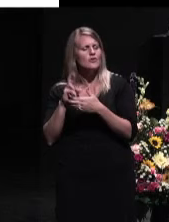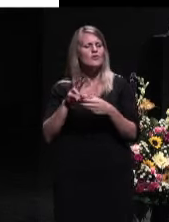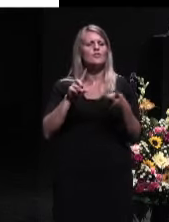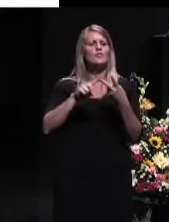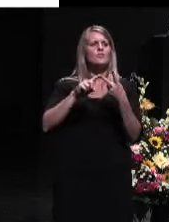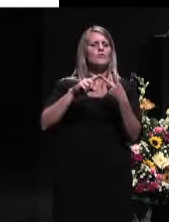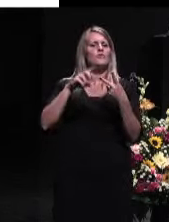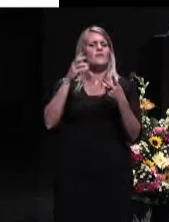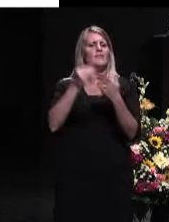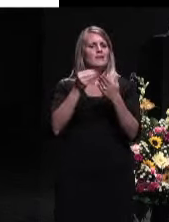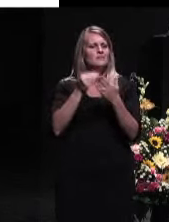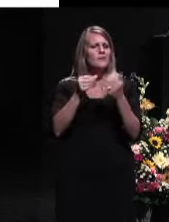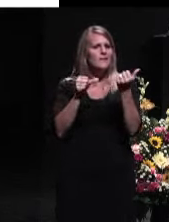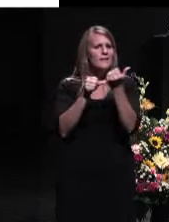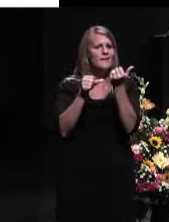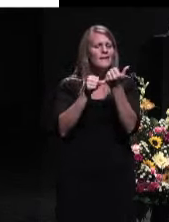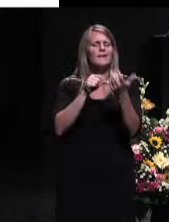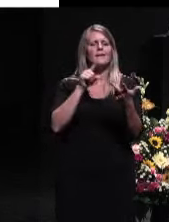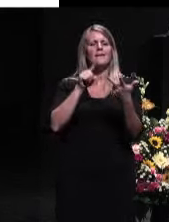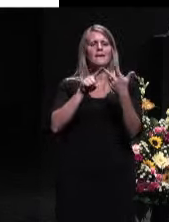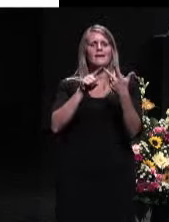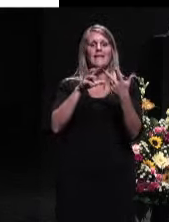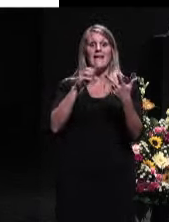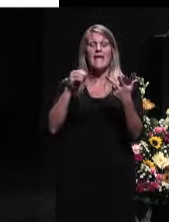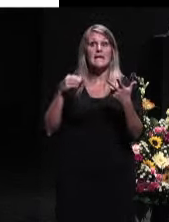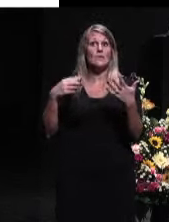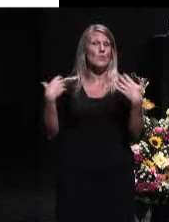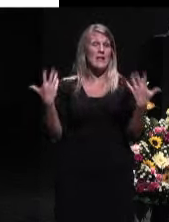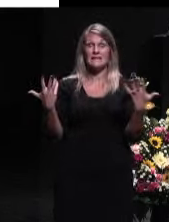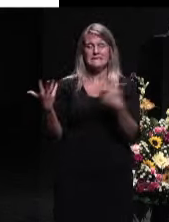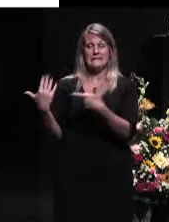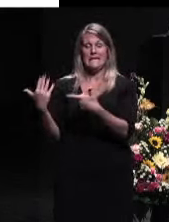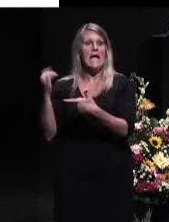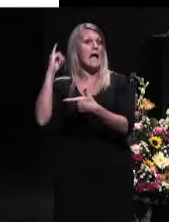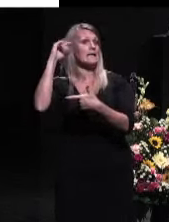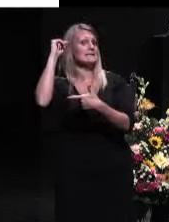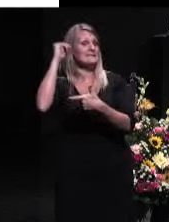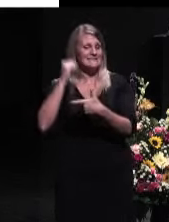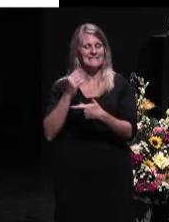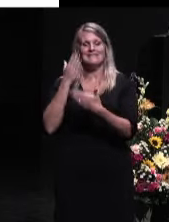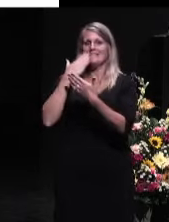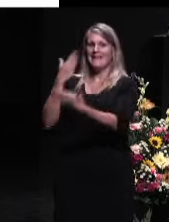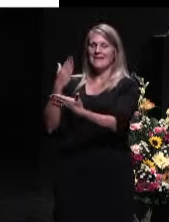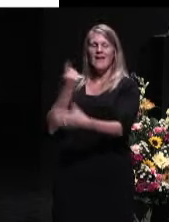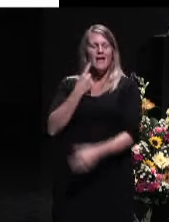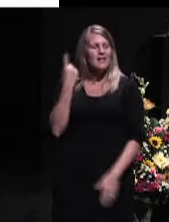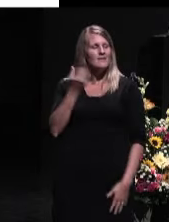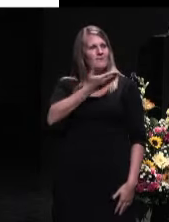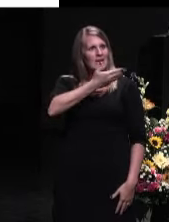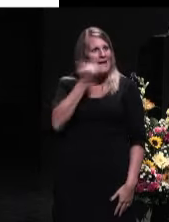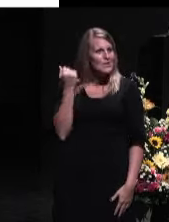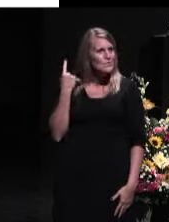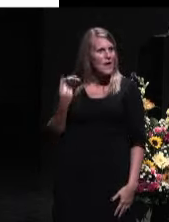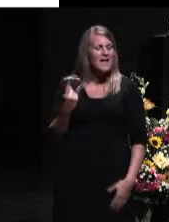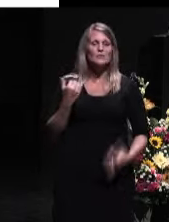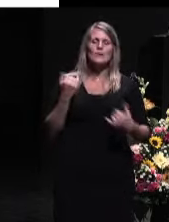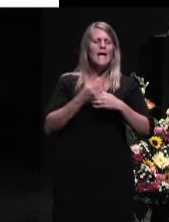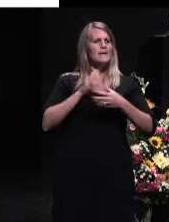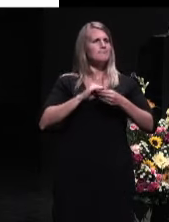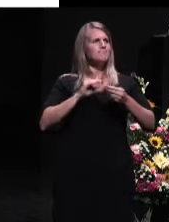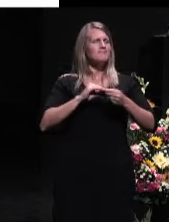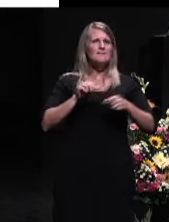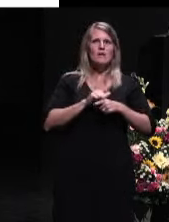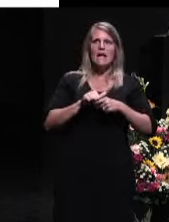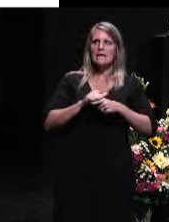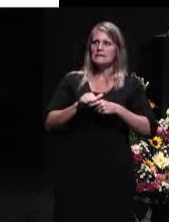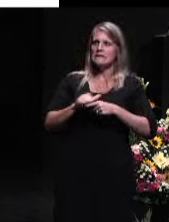aid, and help me out here. IT, thank you. I always drop one. Practice today, I got them all, but I